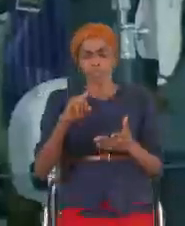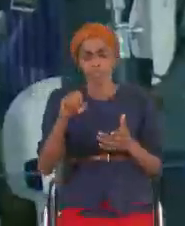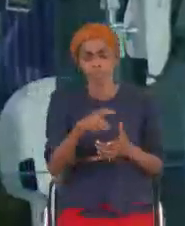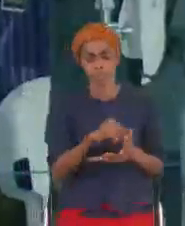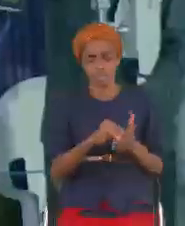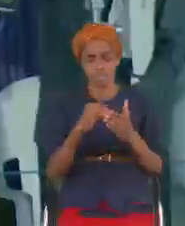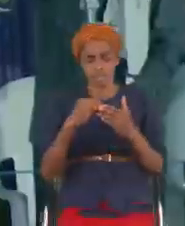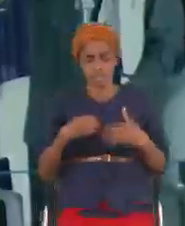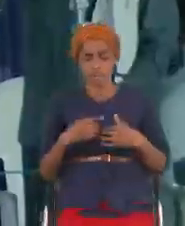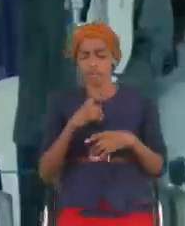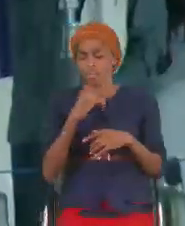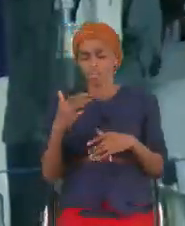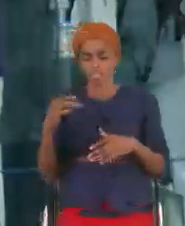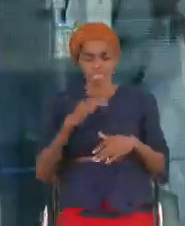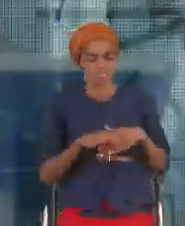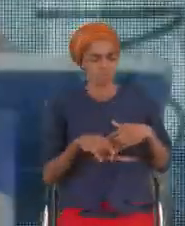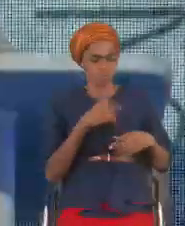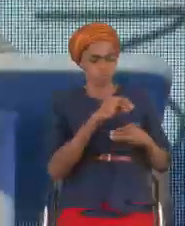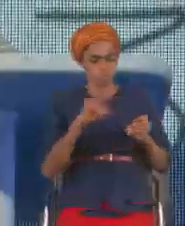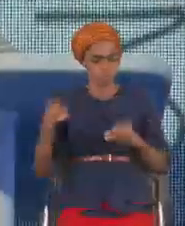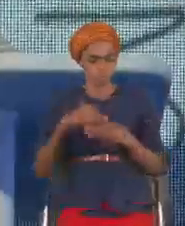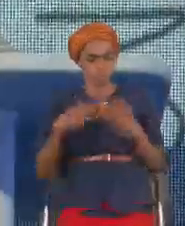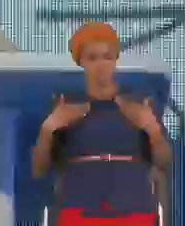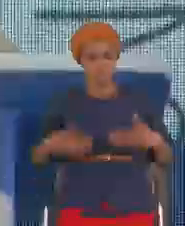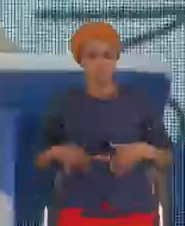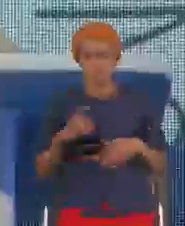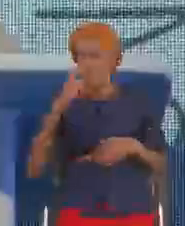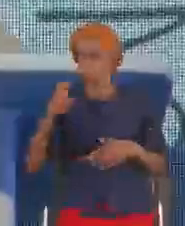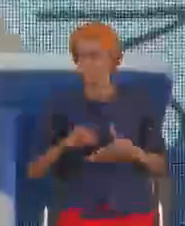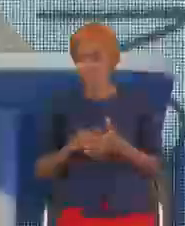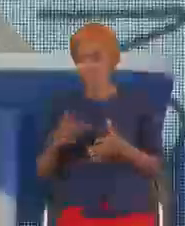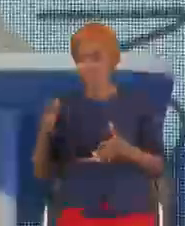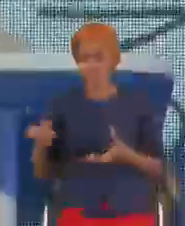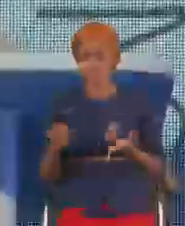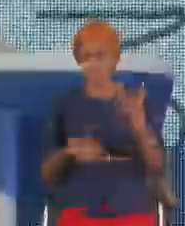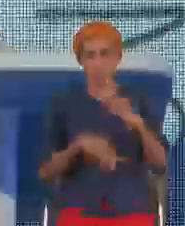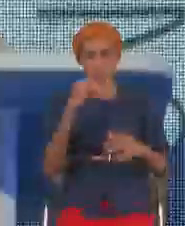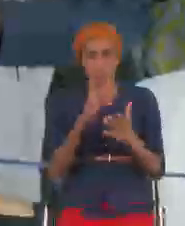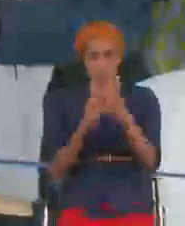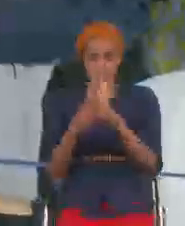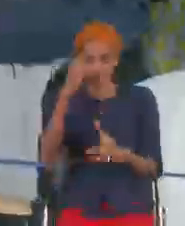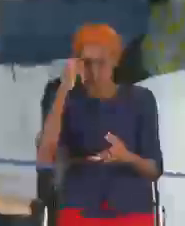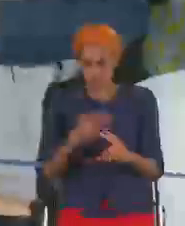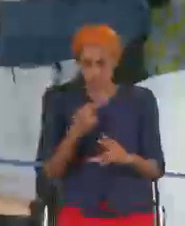things walking about in their body, I command those things come out in Jesus'